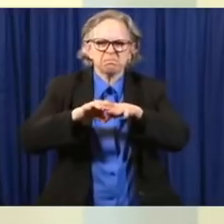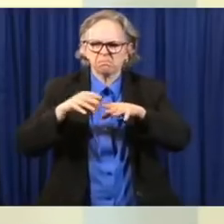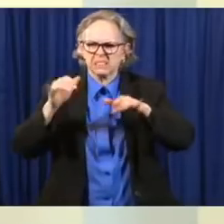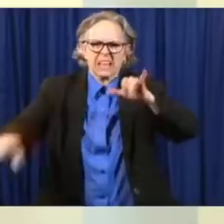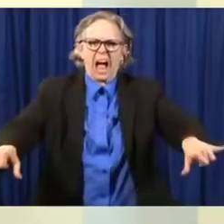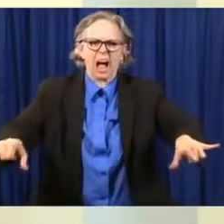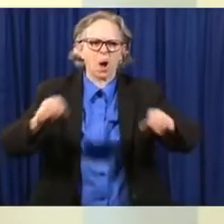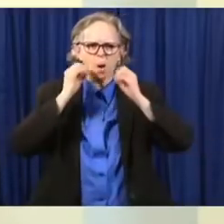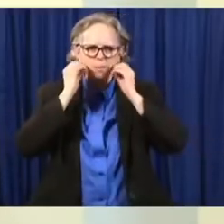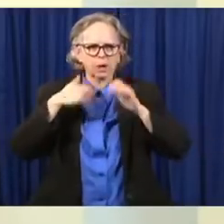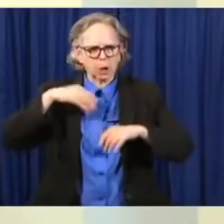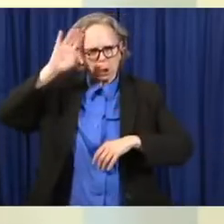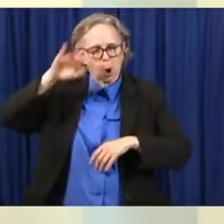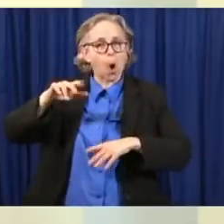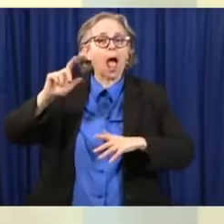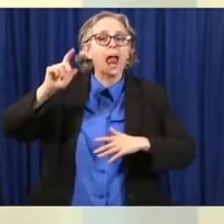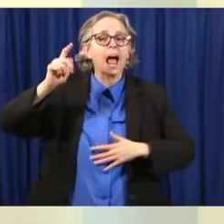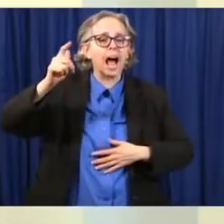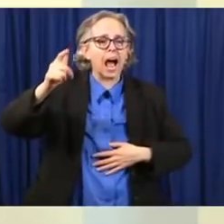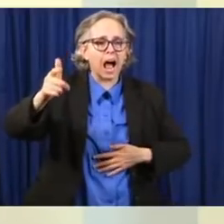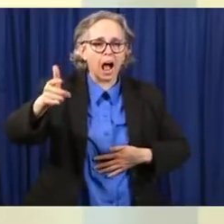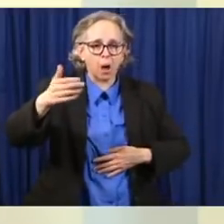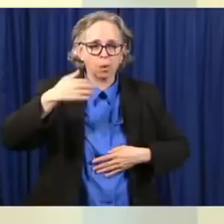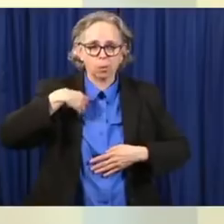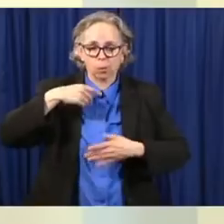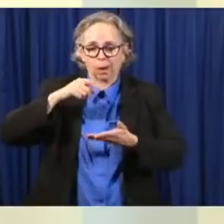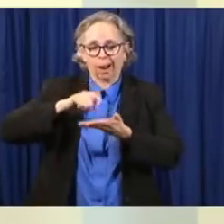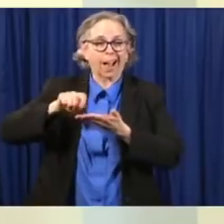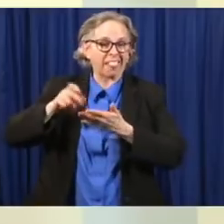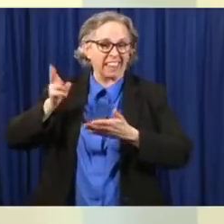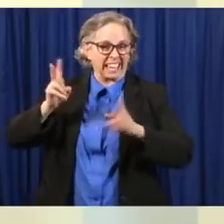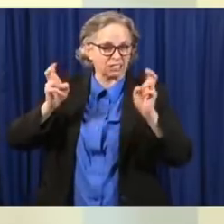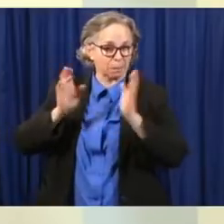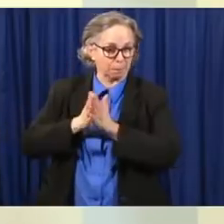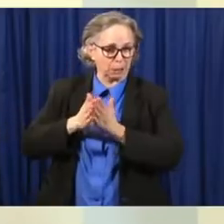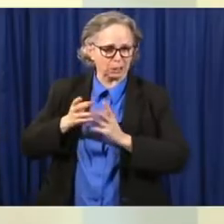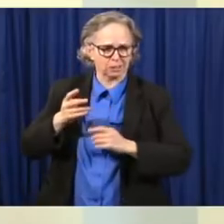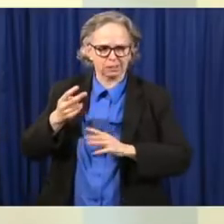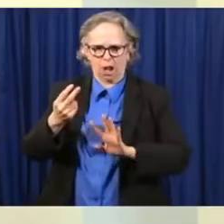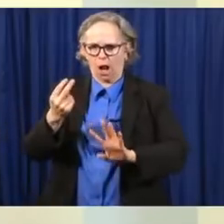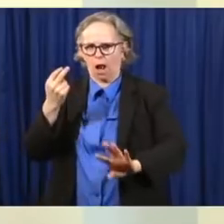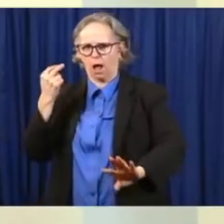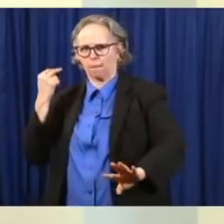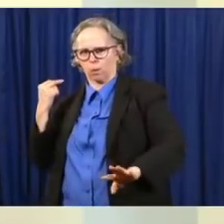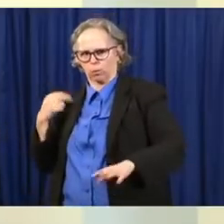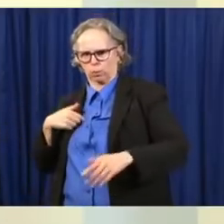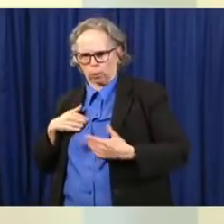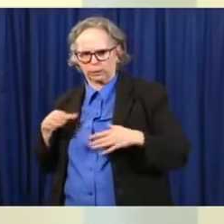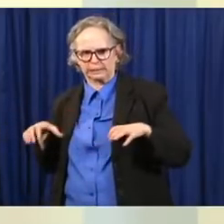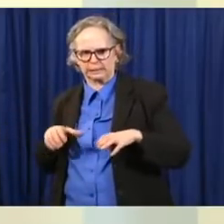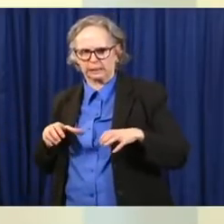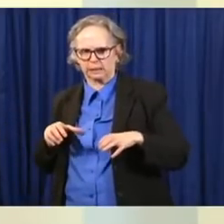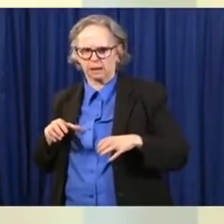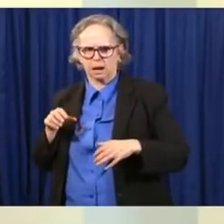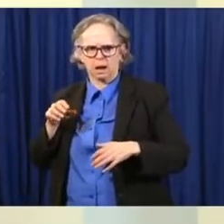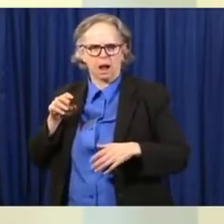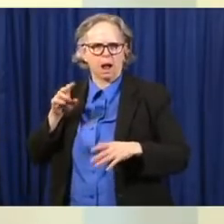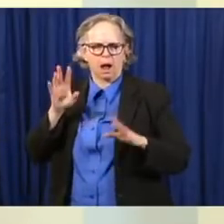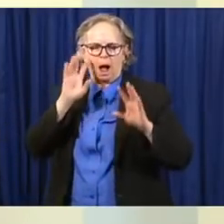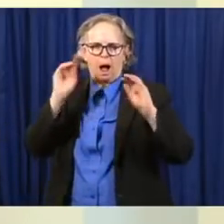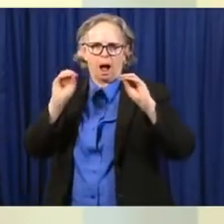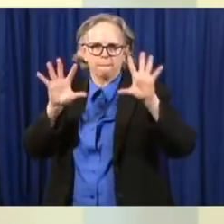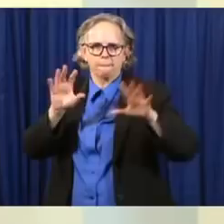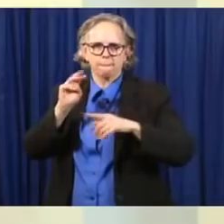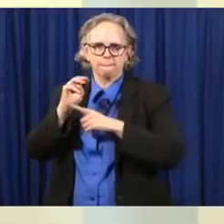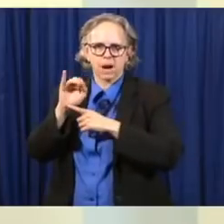this, it's pretty much a miraculous thing that we did. And it's really the people at home who have done this.